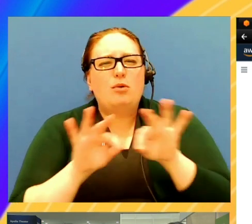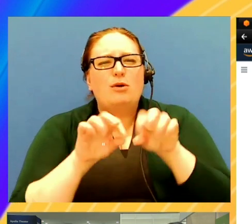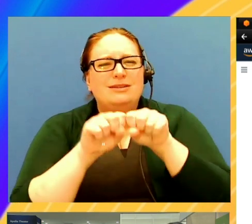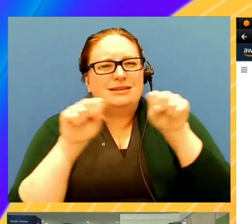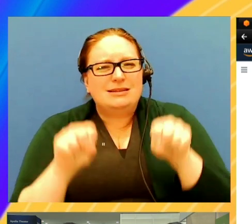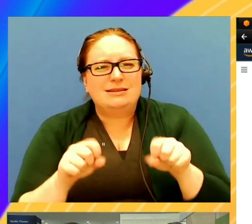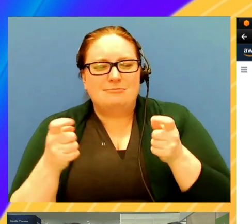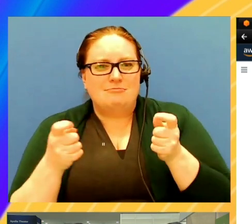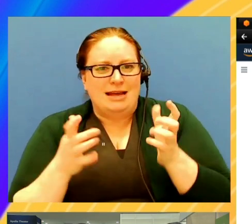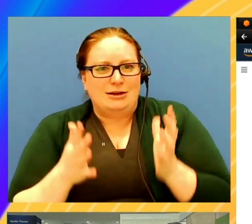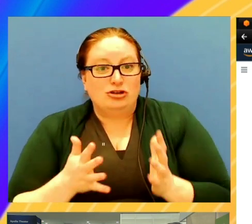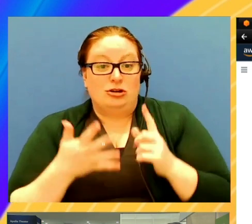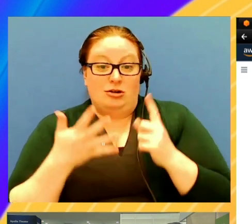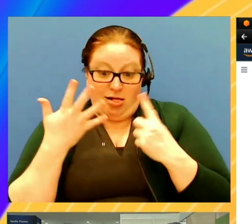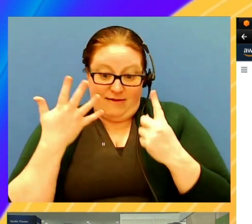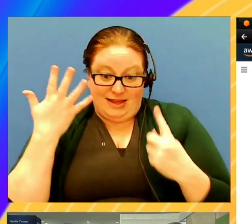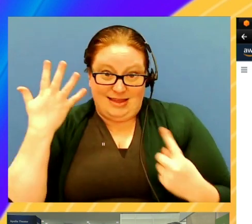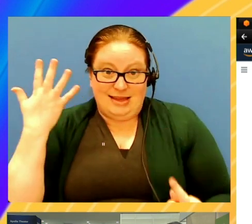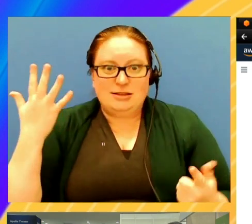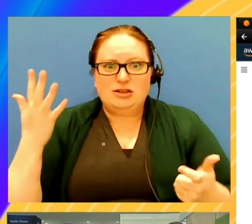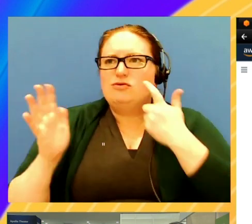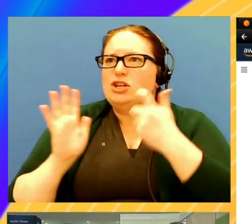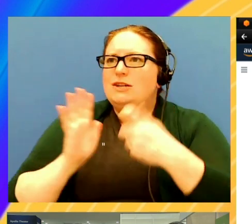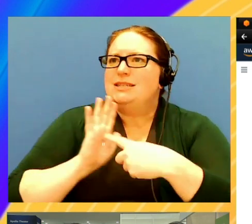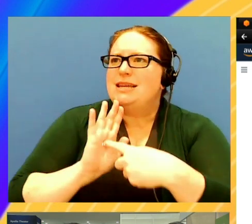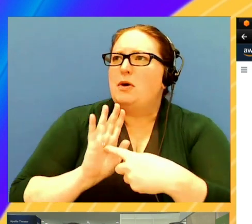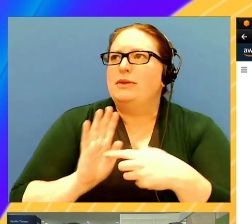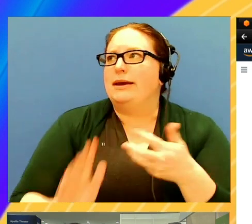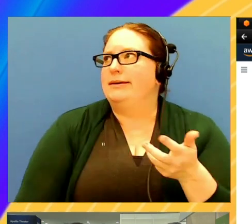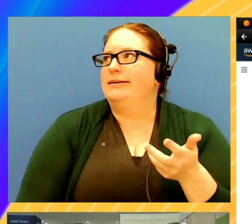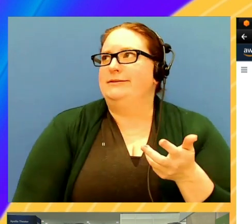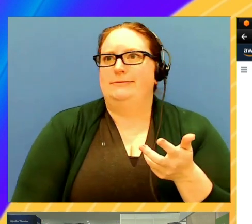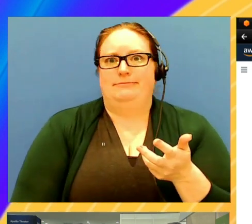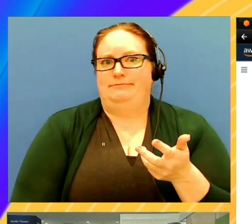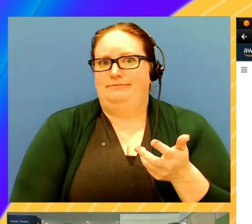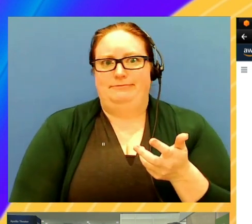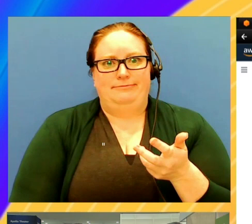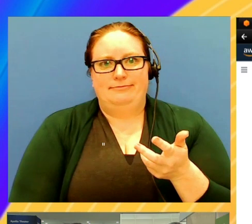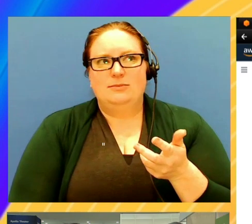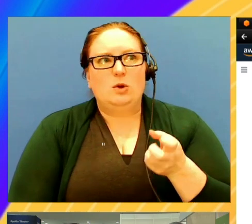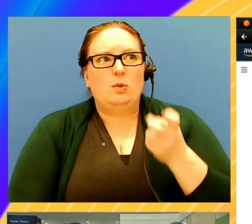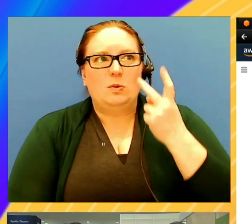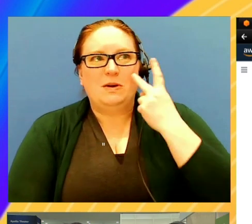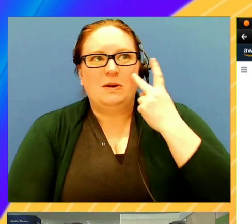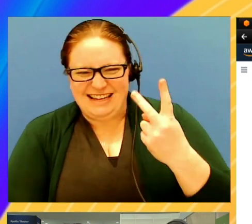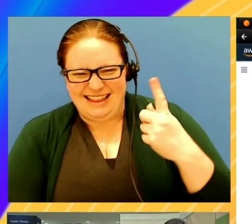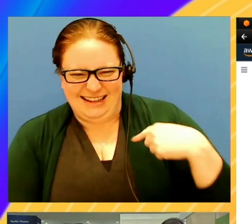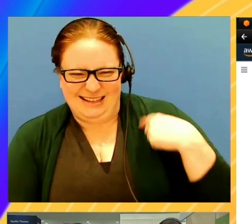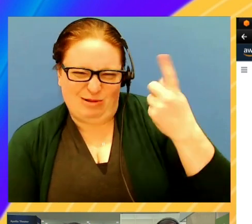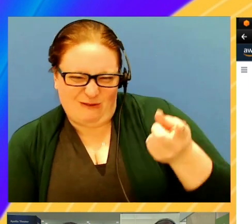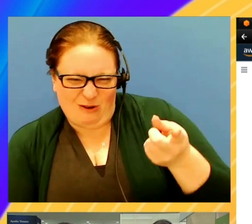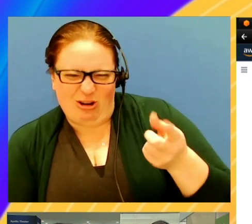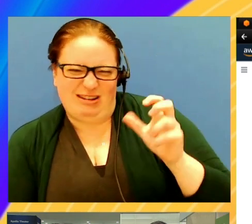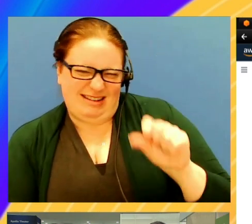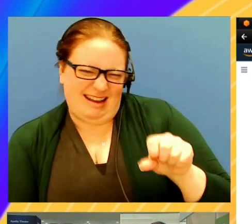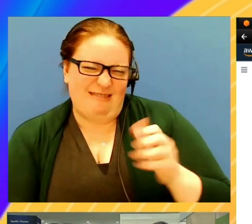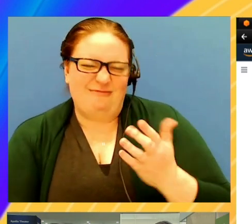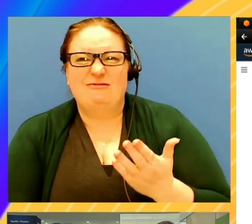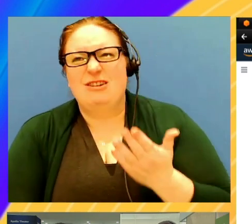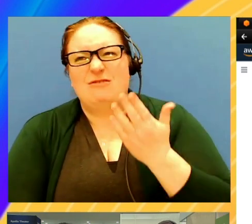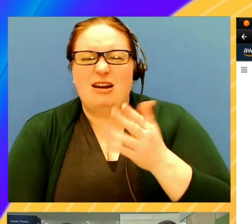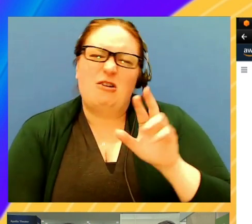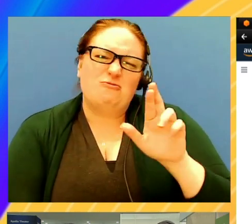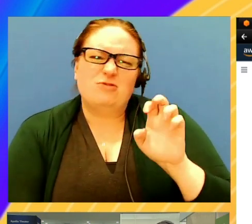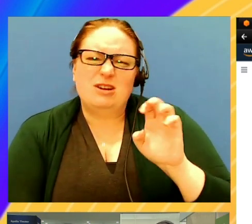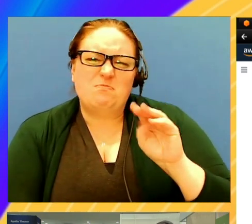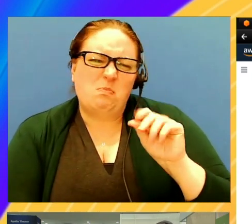all of the key things. You've just demoed like we've seen this before, so it's like, oh yeah, run command, big deal. Oh yeah, remote